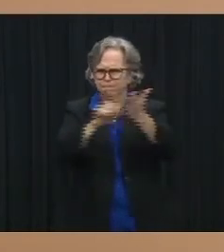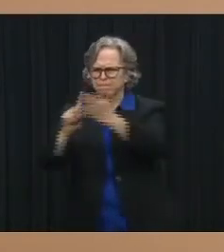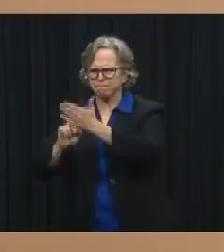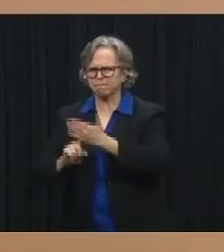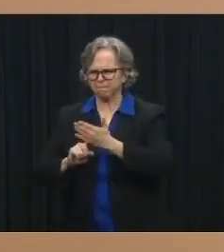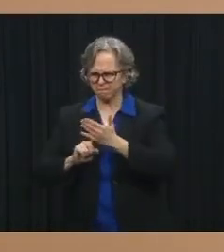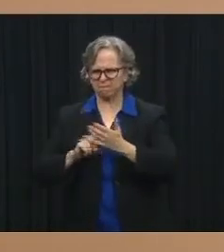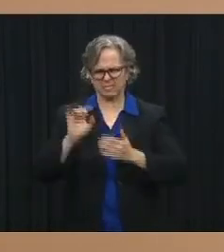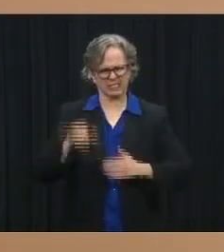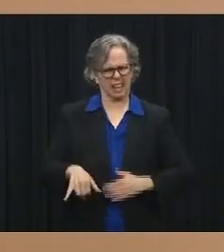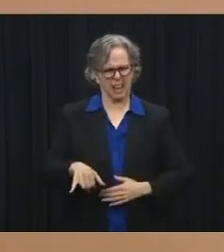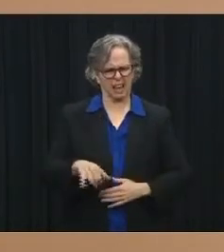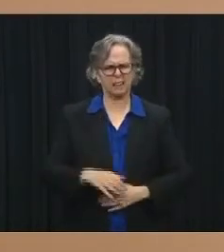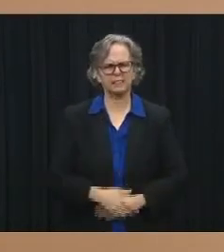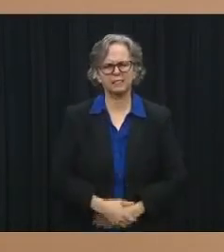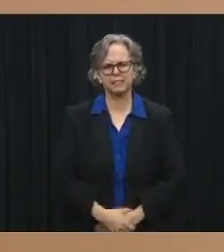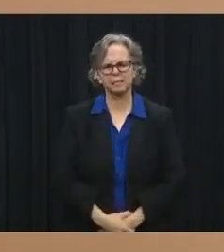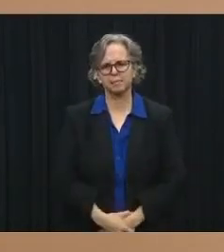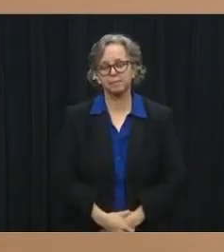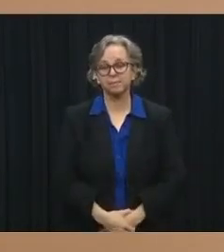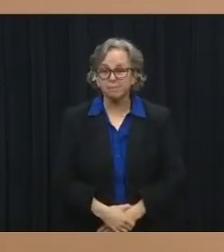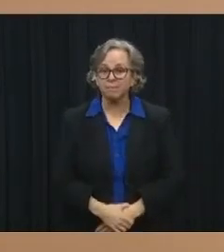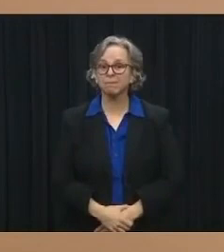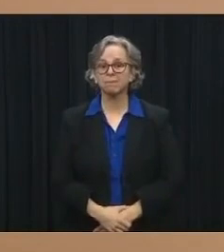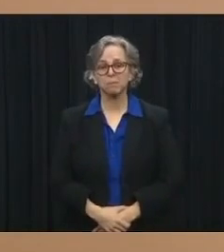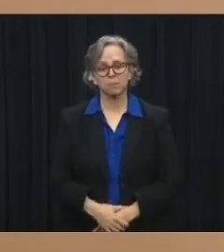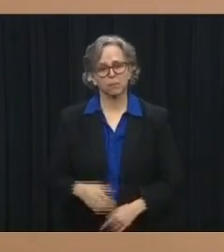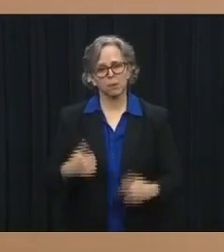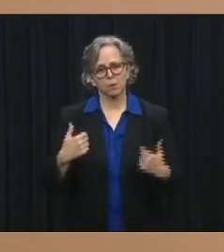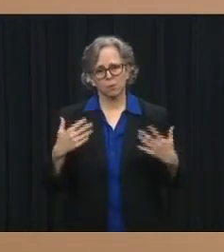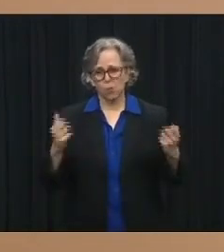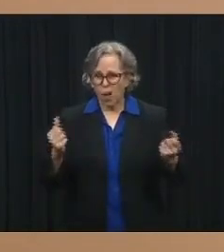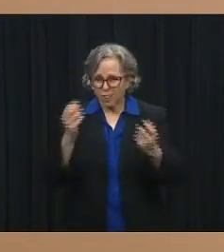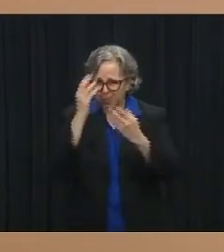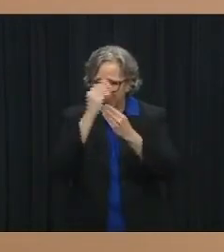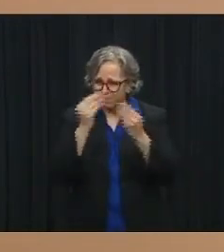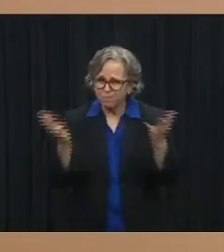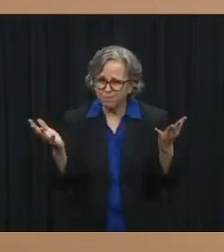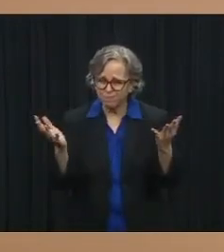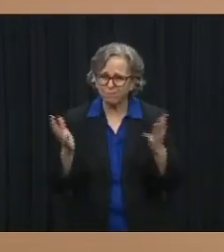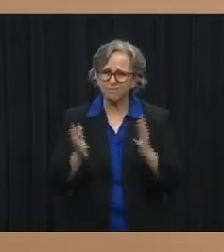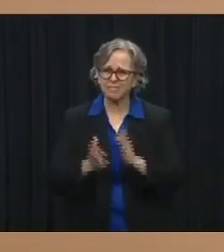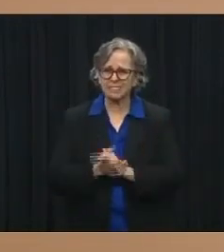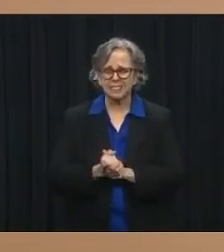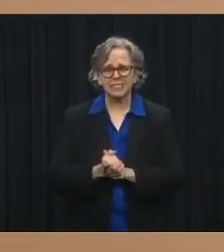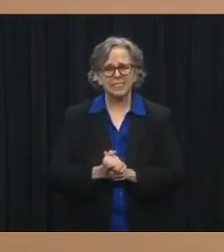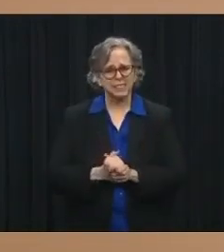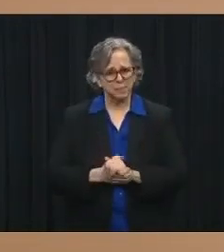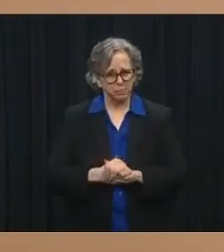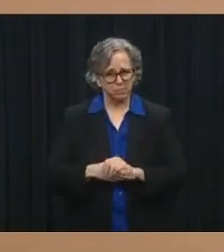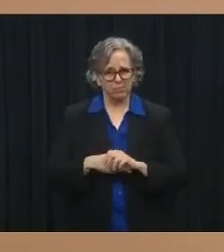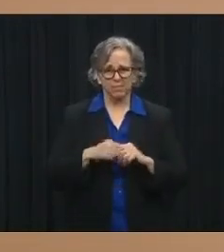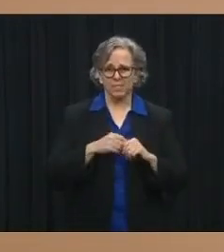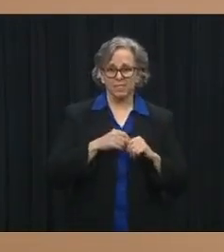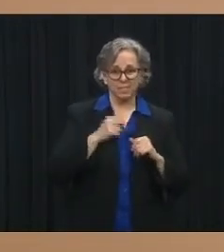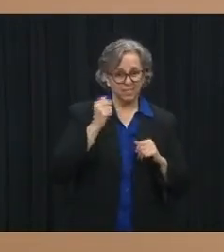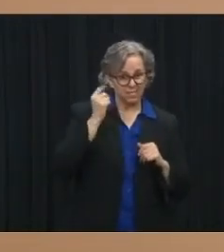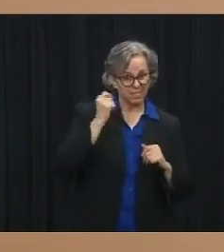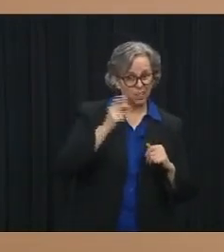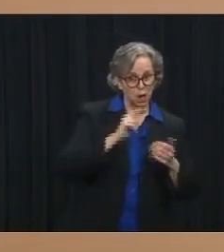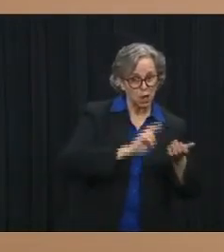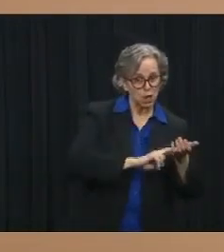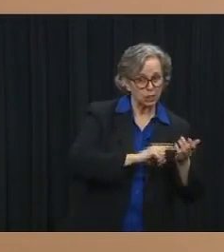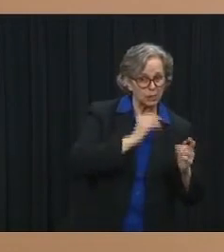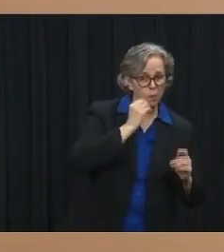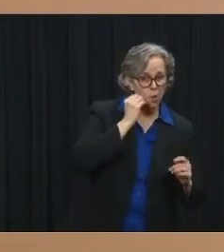I want to talk about a couple things today. First of all, I do want to talk to our nursing home colleagues out